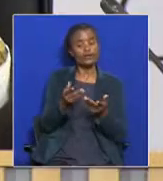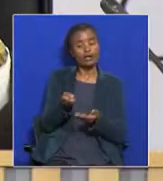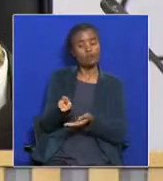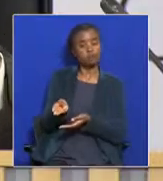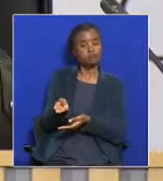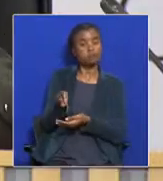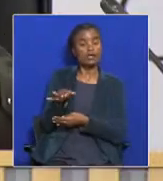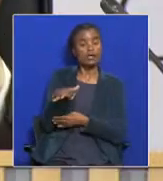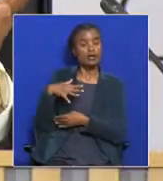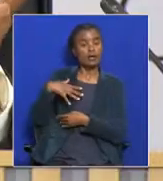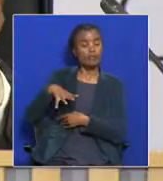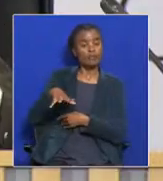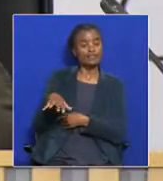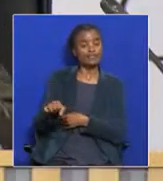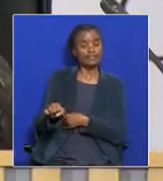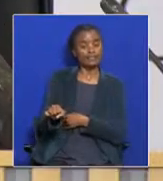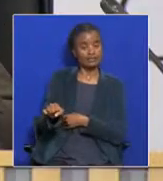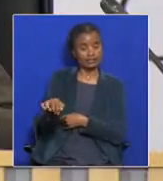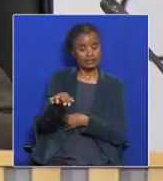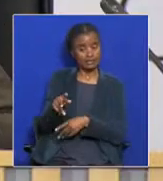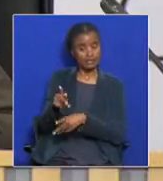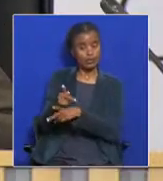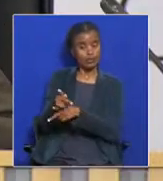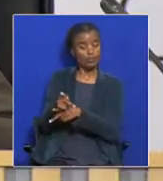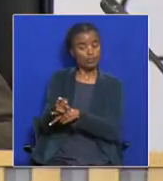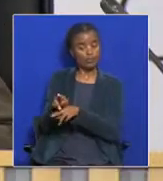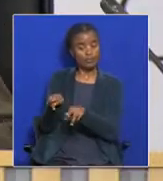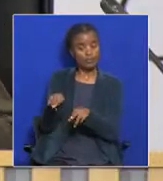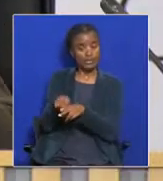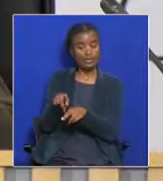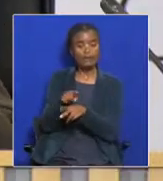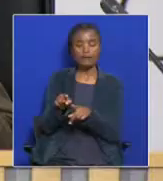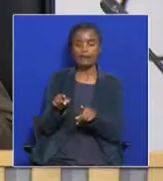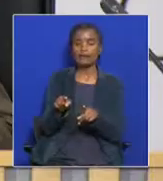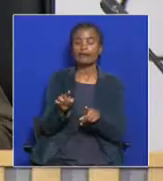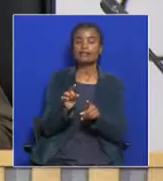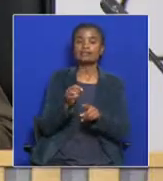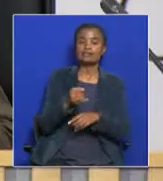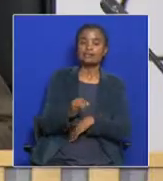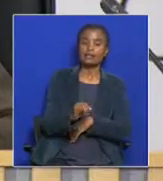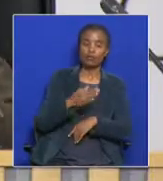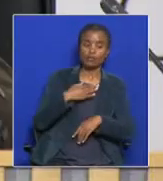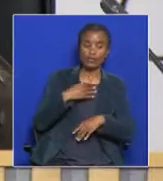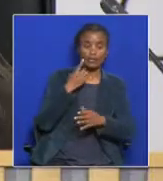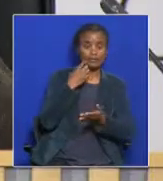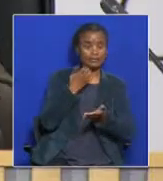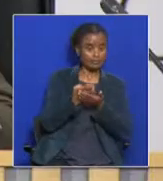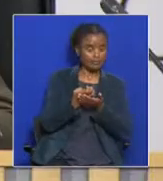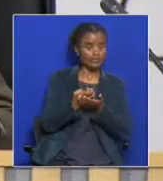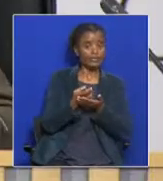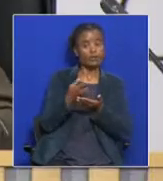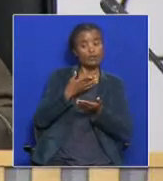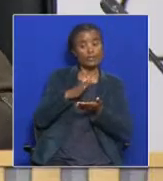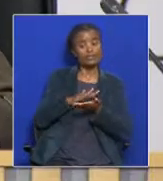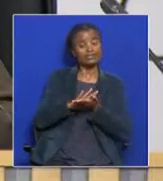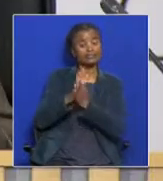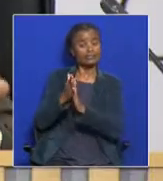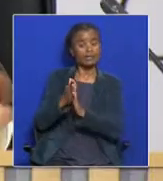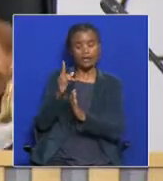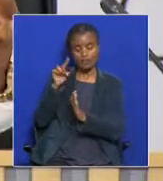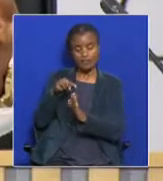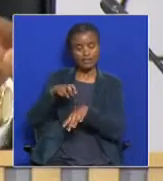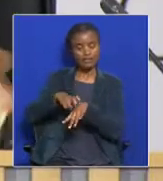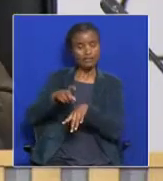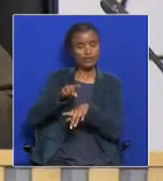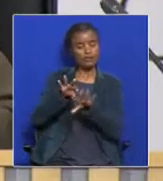little bit of an anomaly, but still, whenever you want exhibits destroyed, you need an 83A. So when I say expedite, I